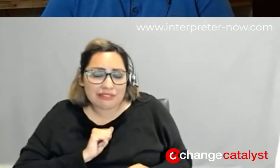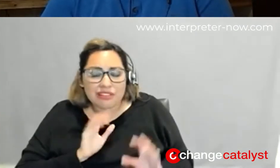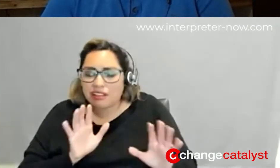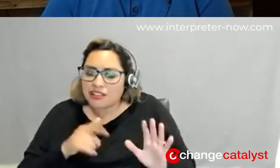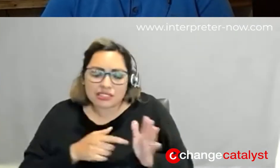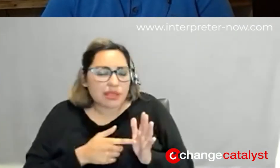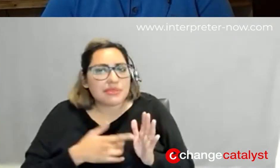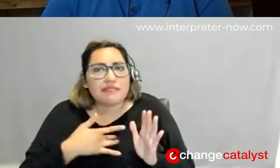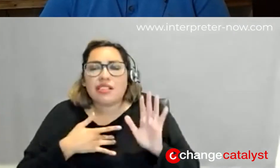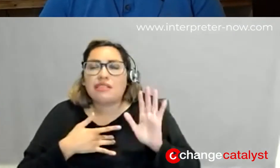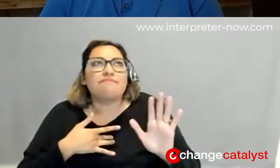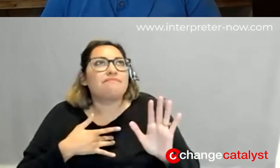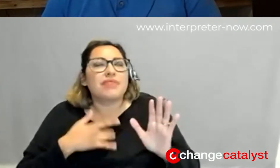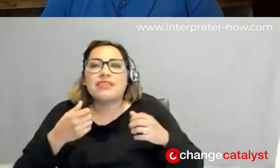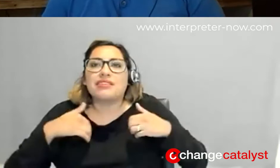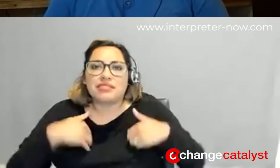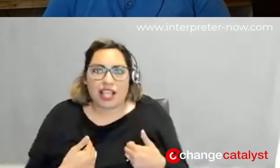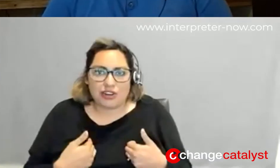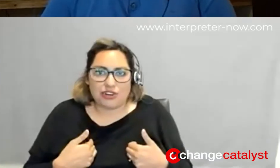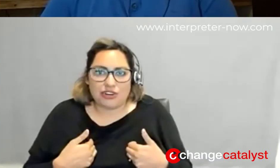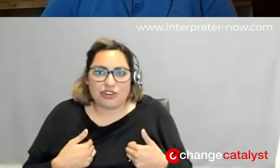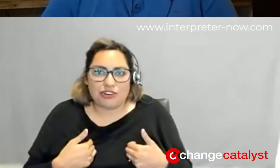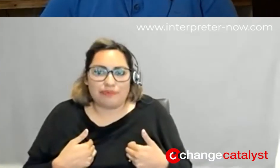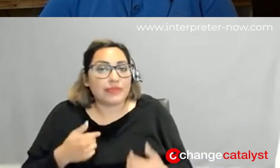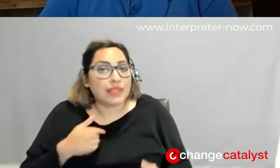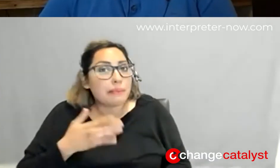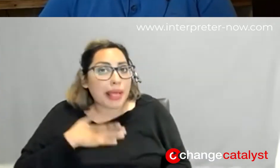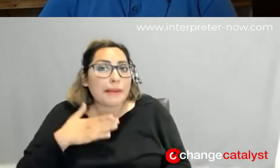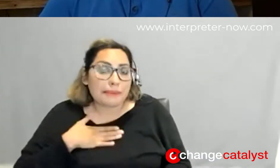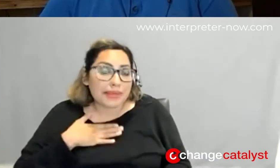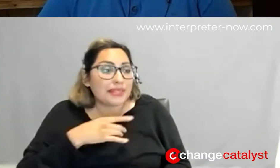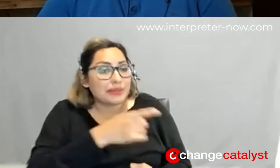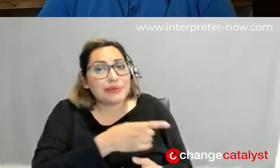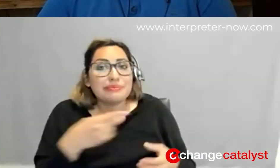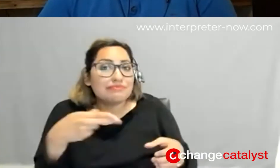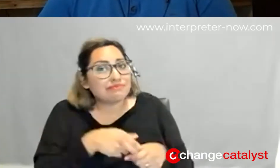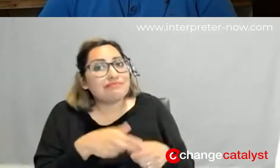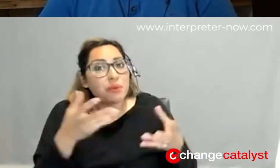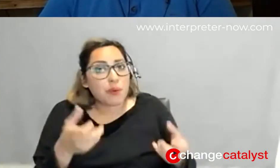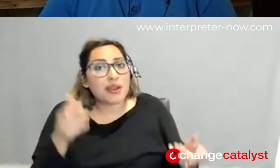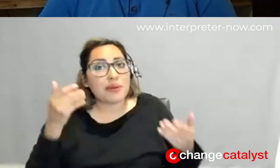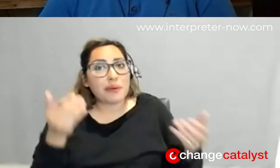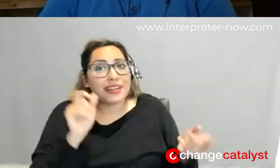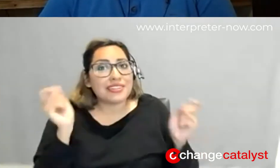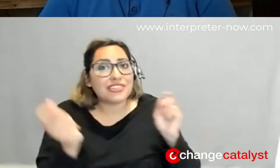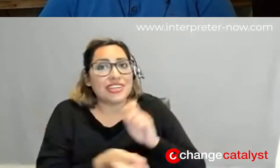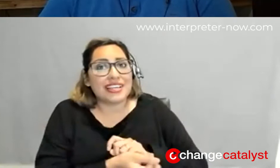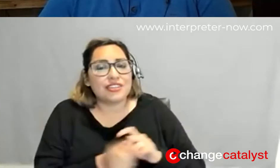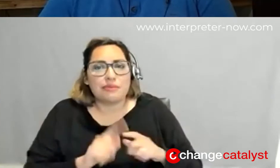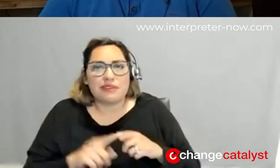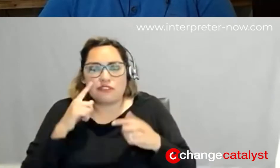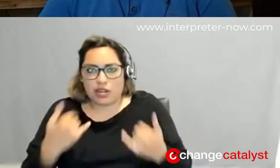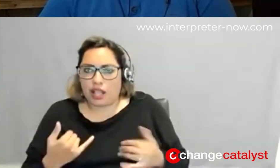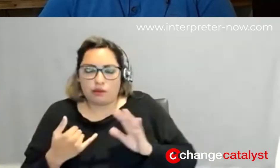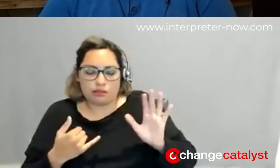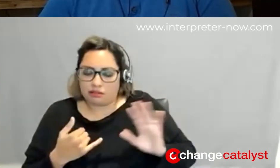tired. I am glad you are on board to change things. But right now, I don't